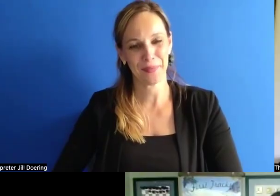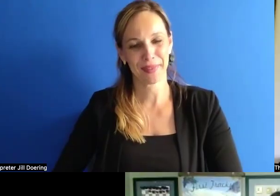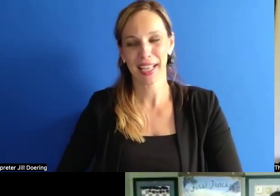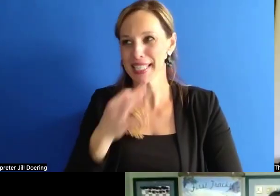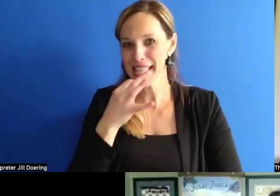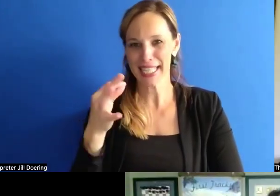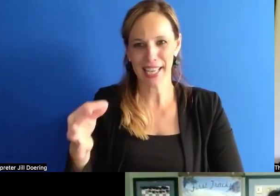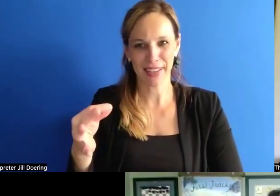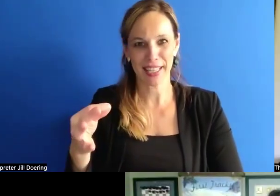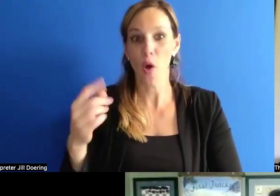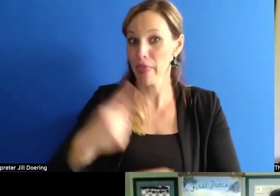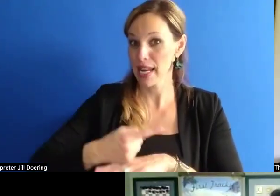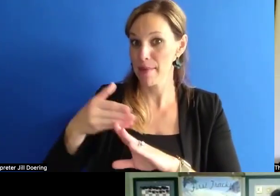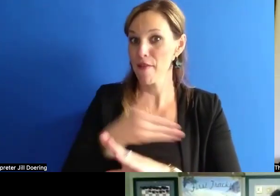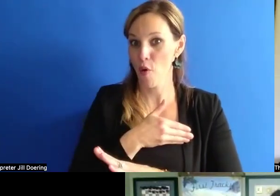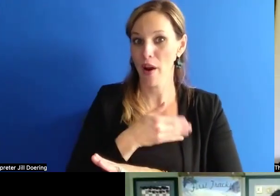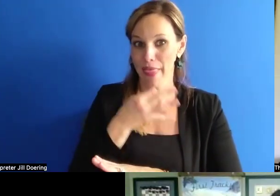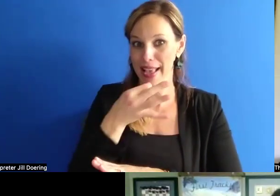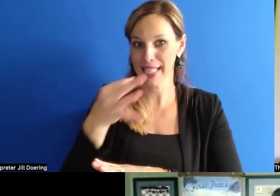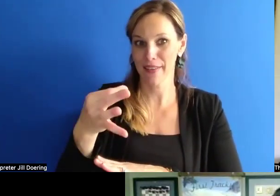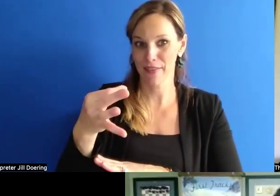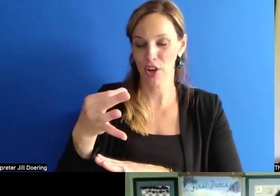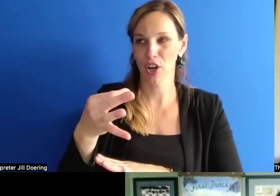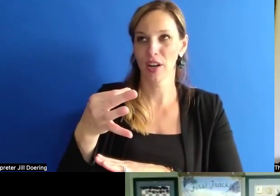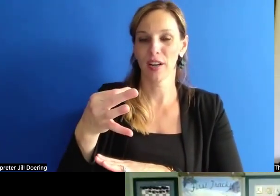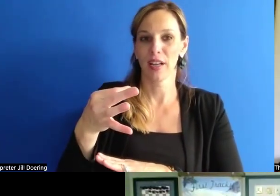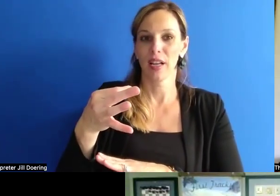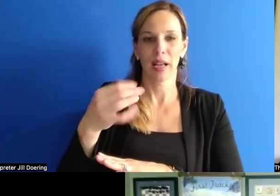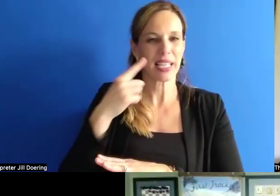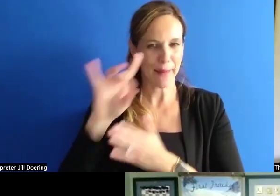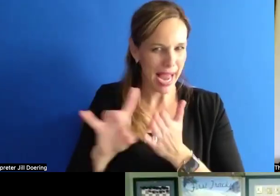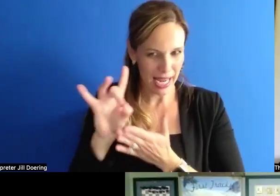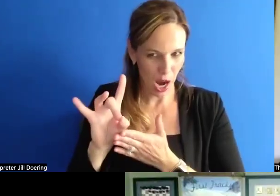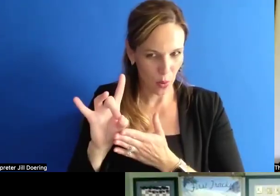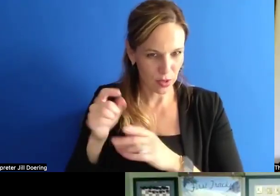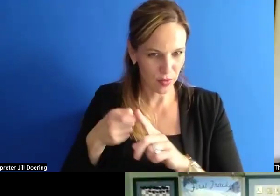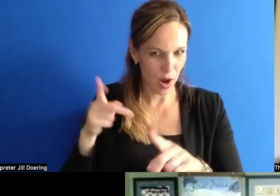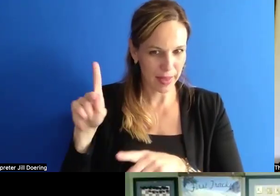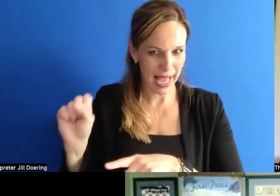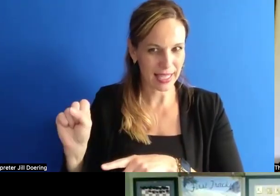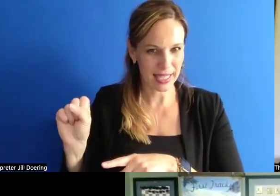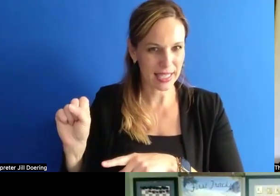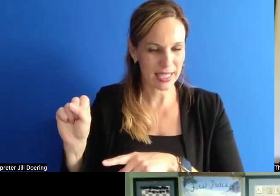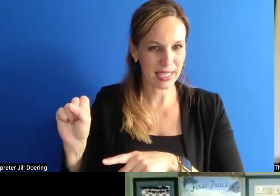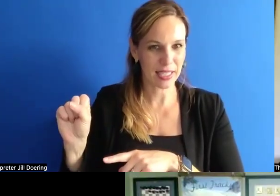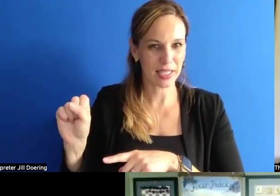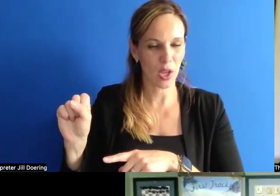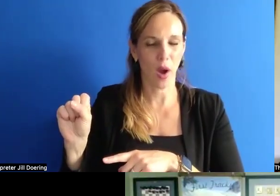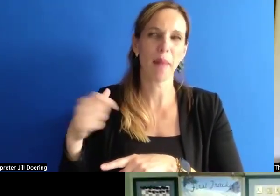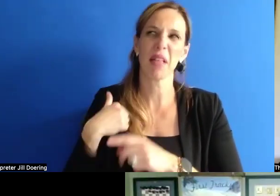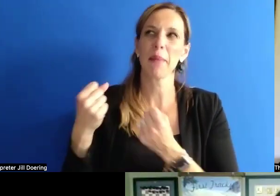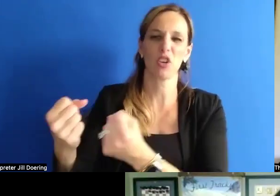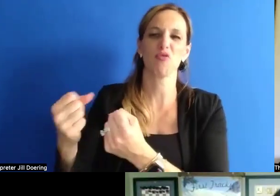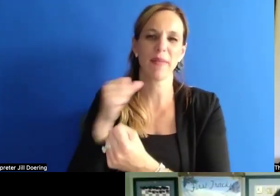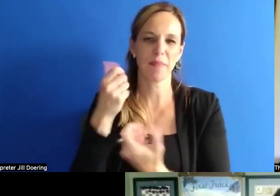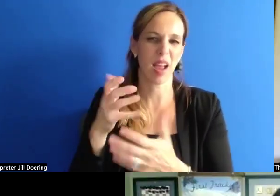the day before I drive down, because I'm only 8 hours away from Kansas City. So I'm gonna drive. I'm not gonna fly.